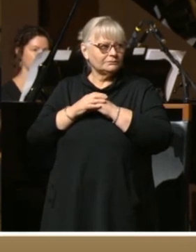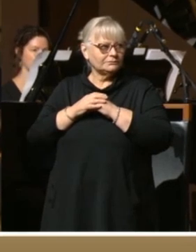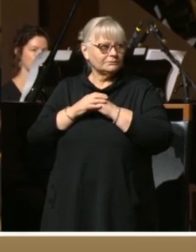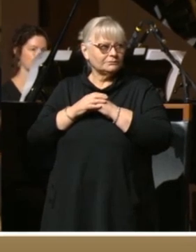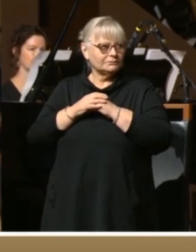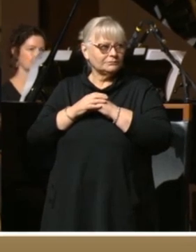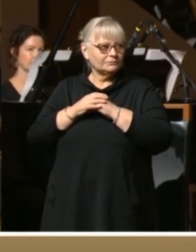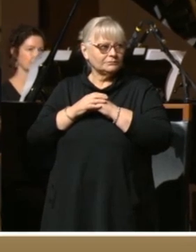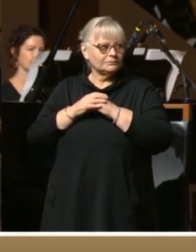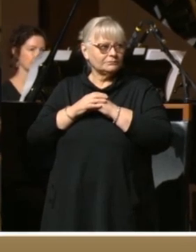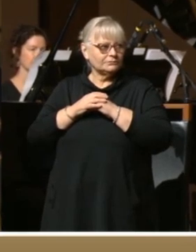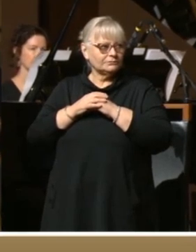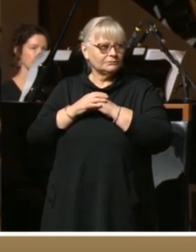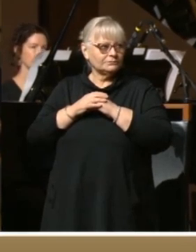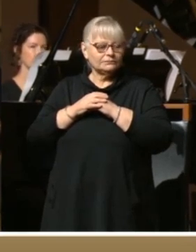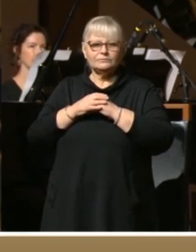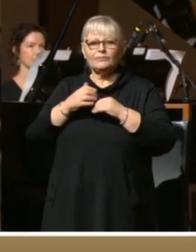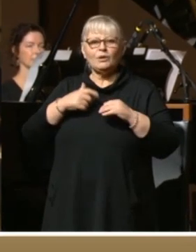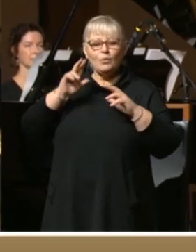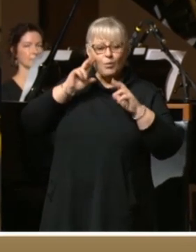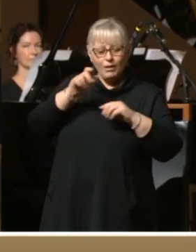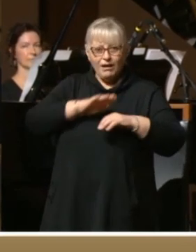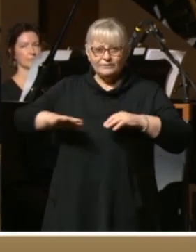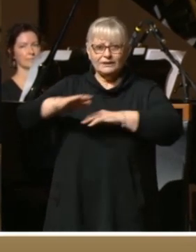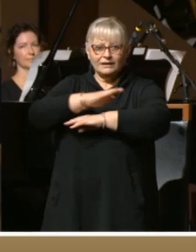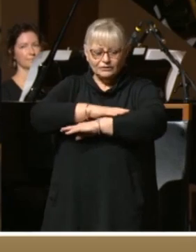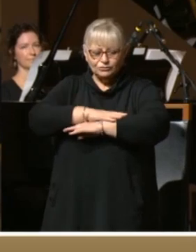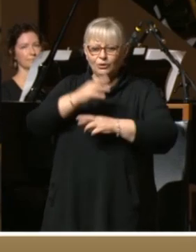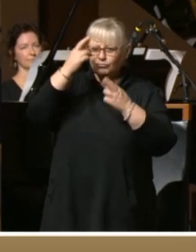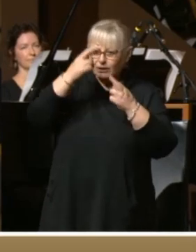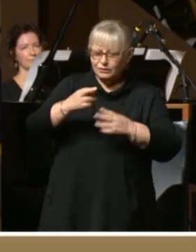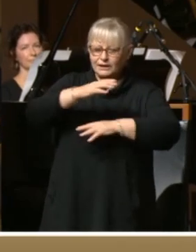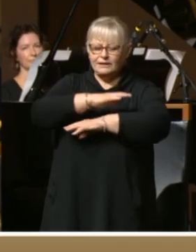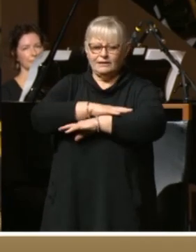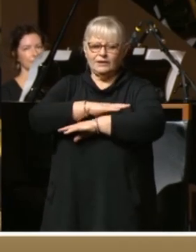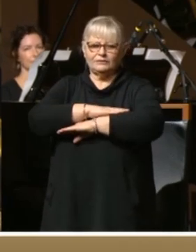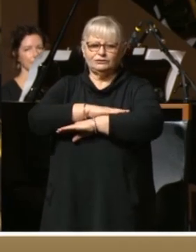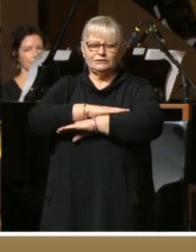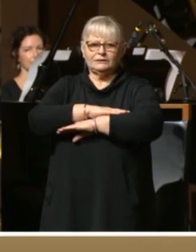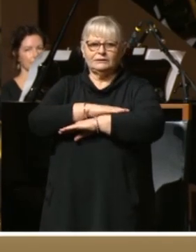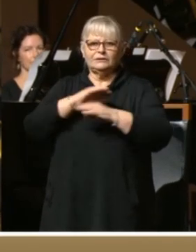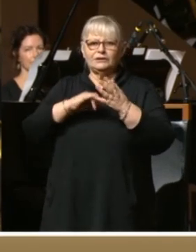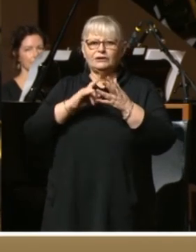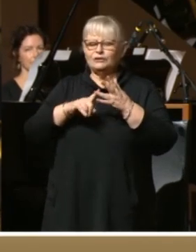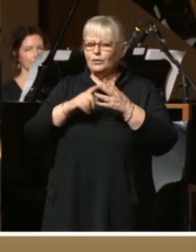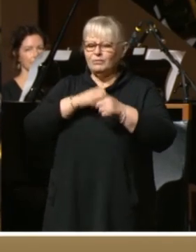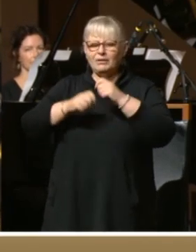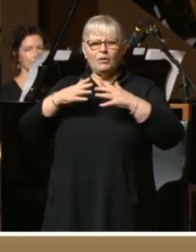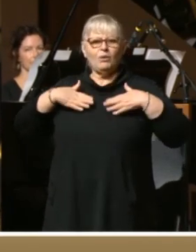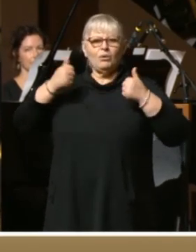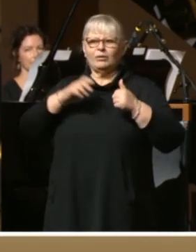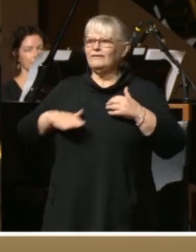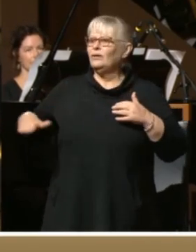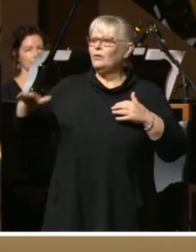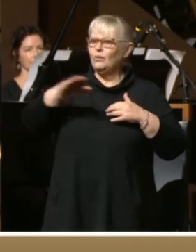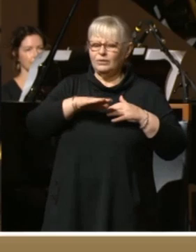Bagarigan Yanangingo. We look after country, we respect country, so that it's healthy for all of us, for all